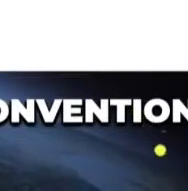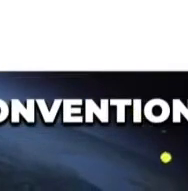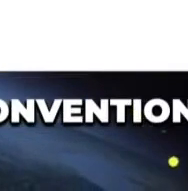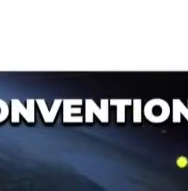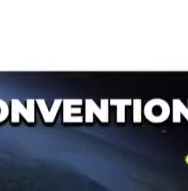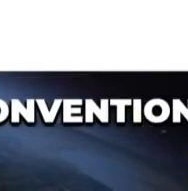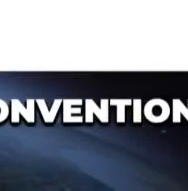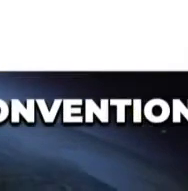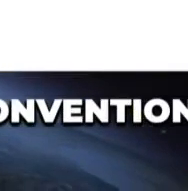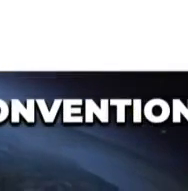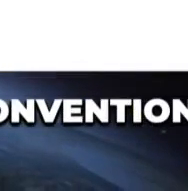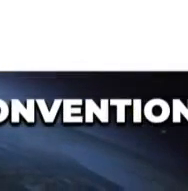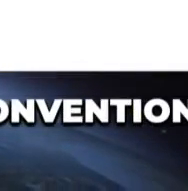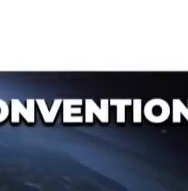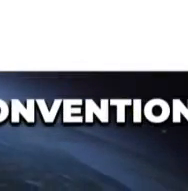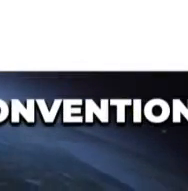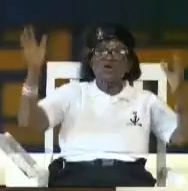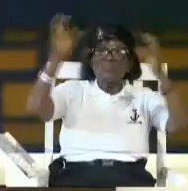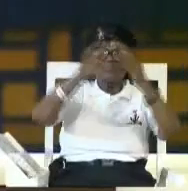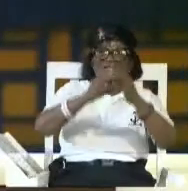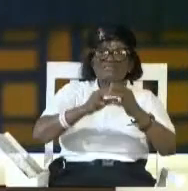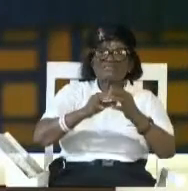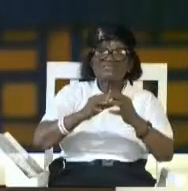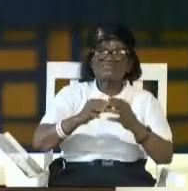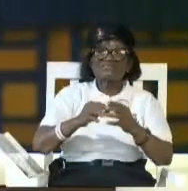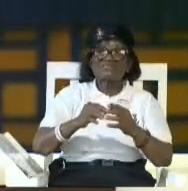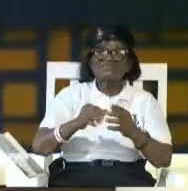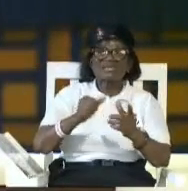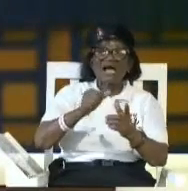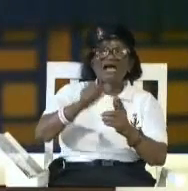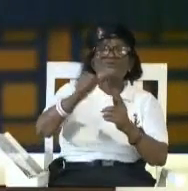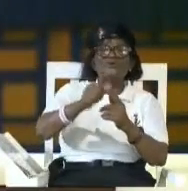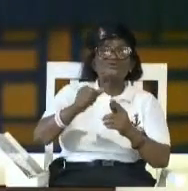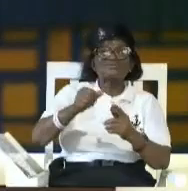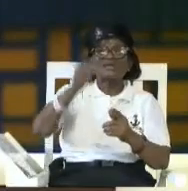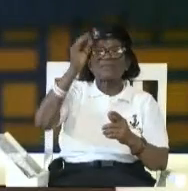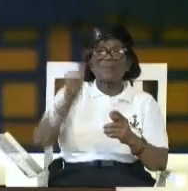Nobody commits adultery by accident.